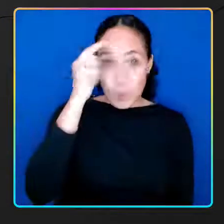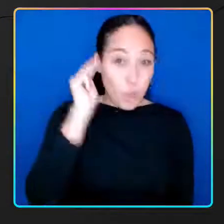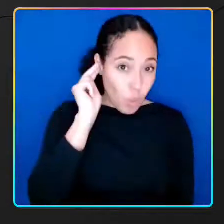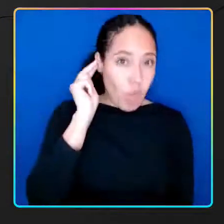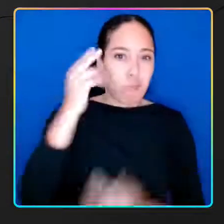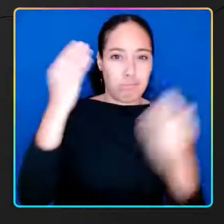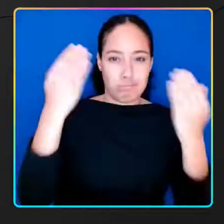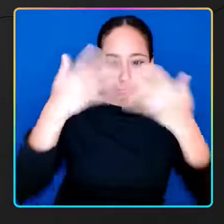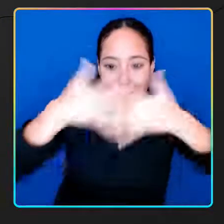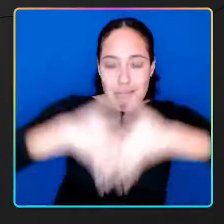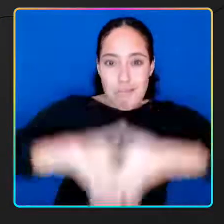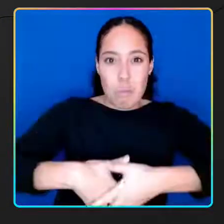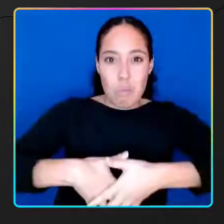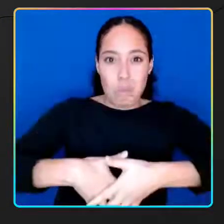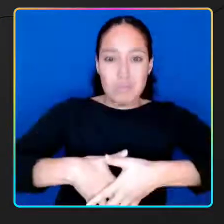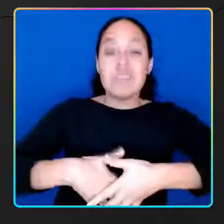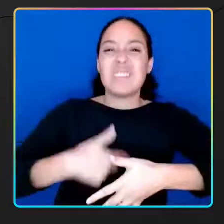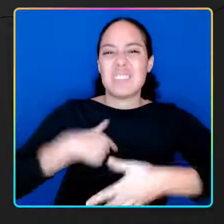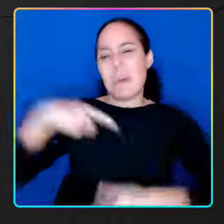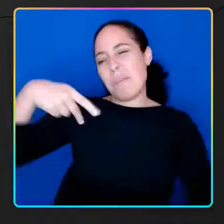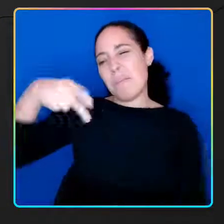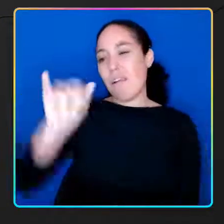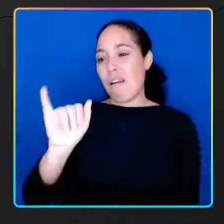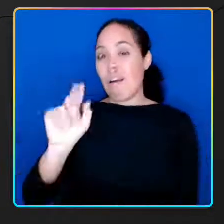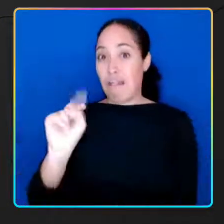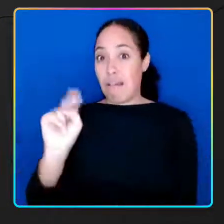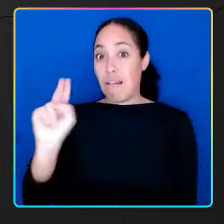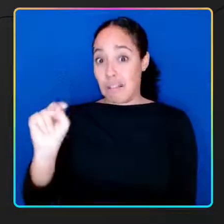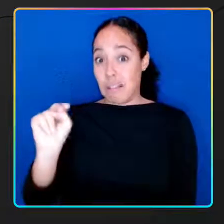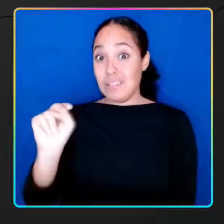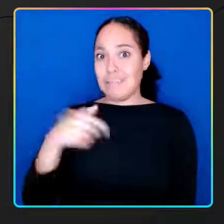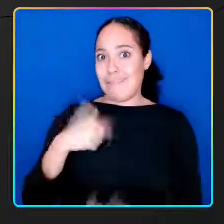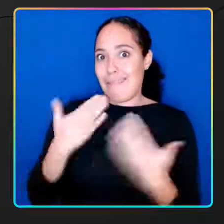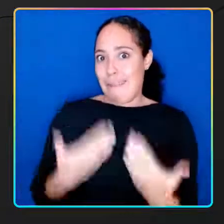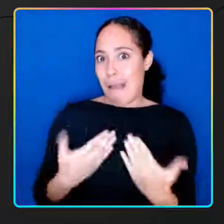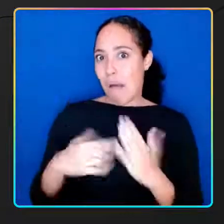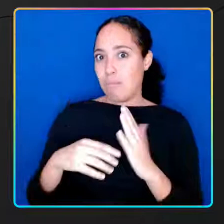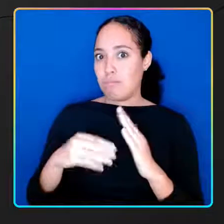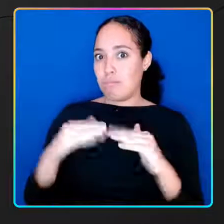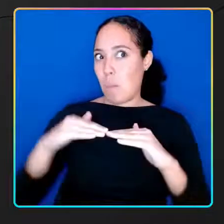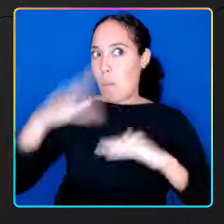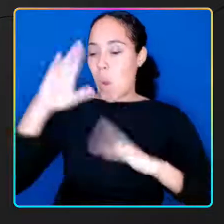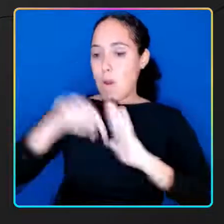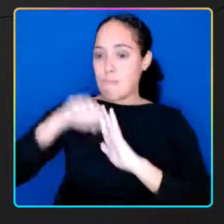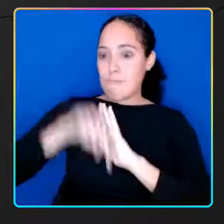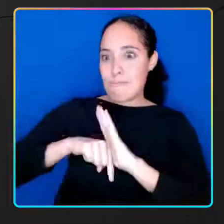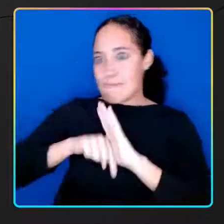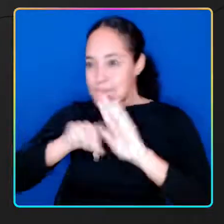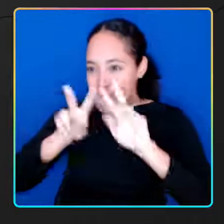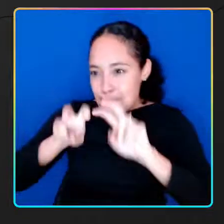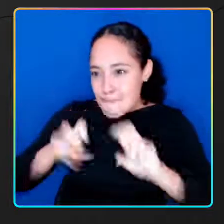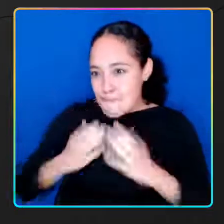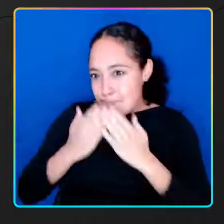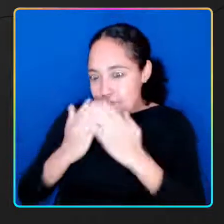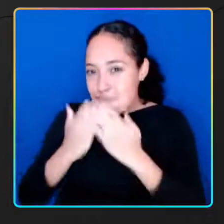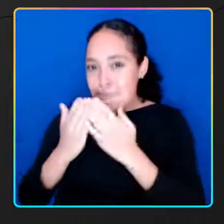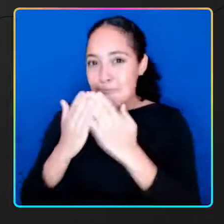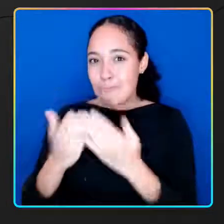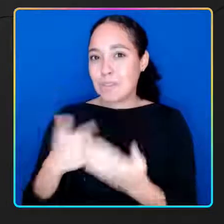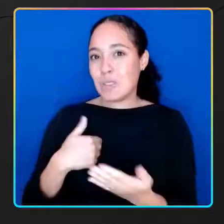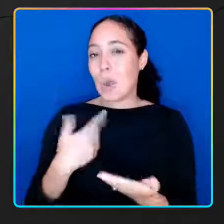and a few other related technologies. And so maybe there will be something in my blog about that at some point. We'll